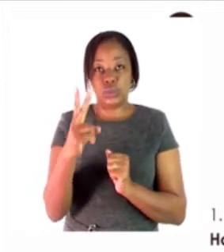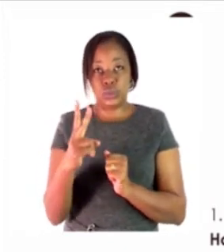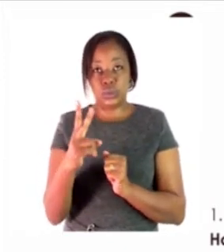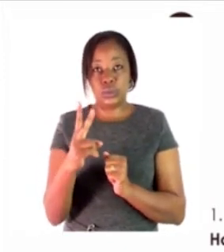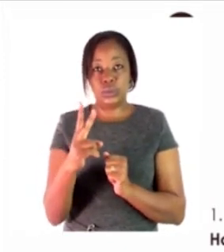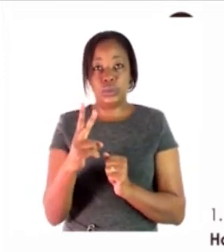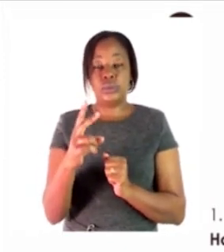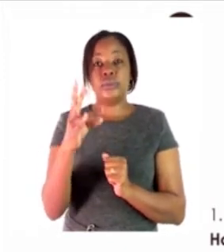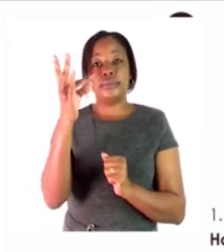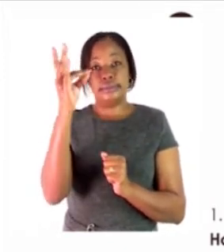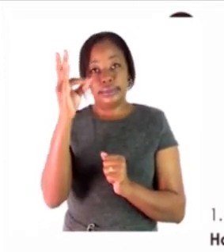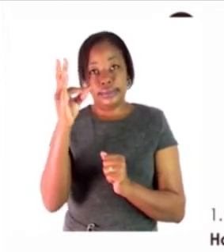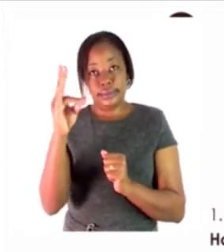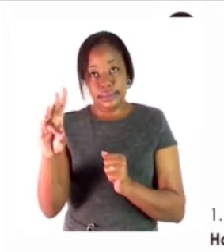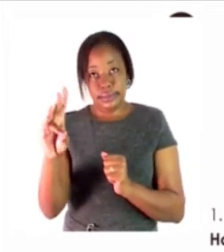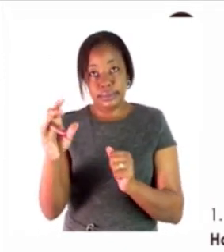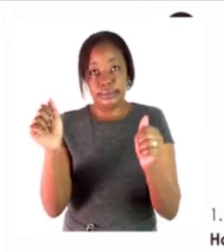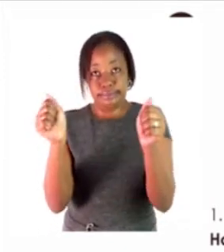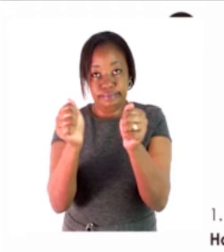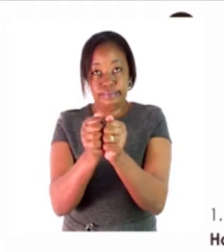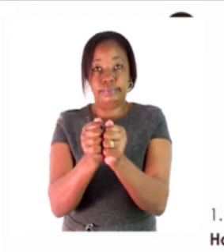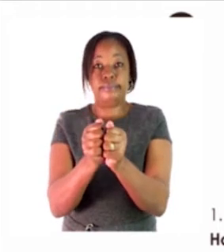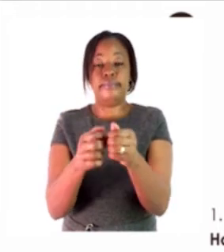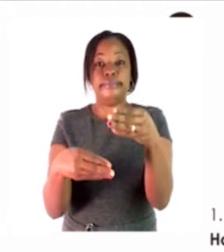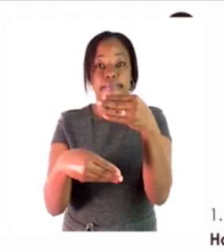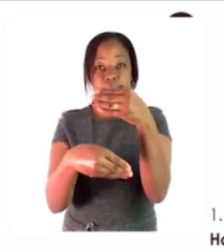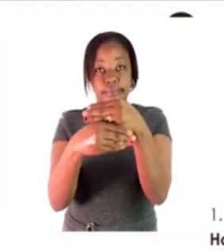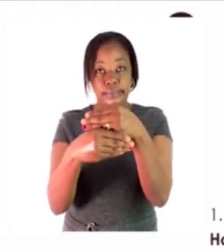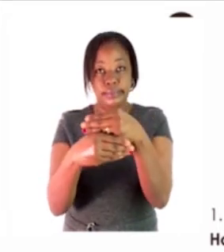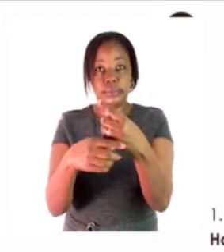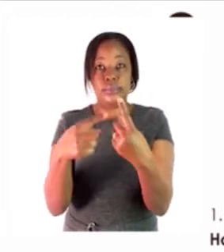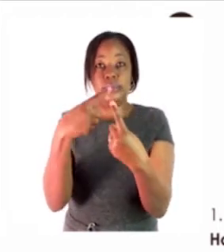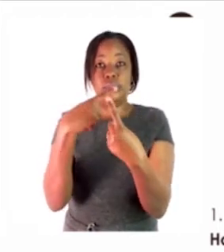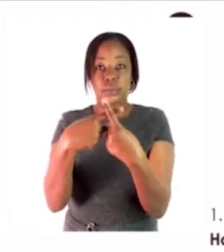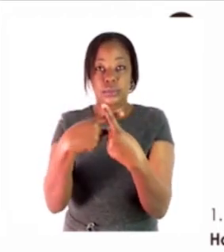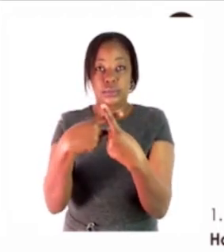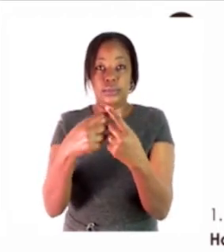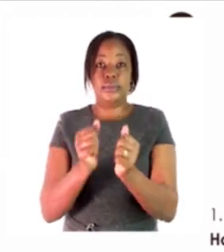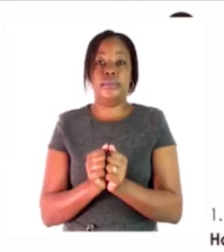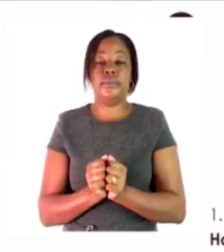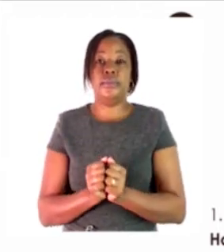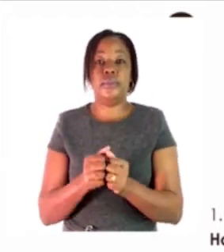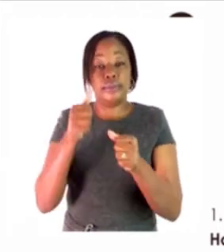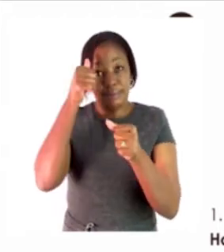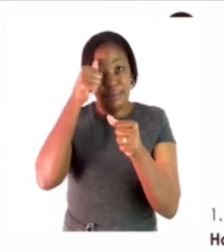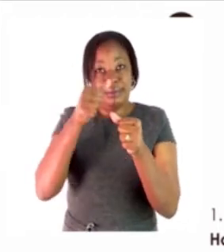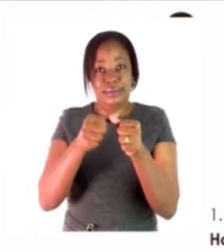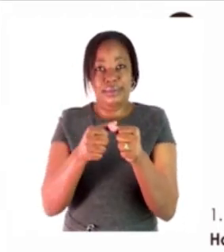tree, and on another tree you saw 7. Therefore, you plus them together. Do you also remember how we